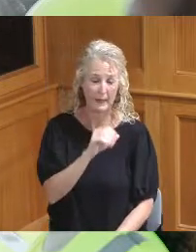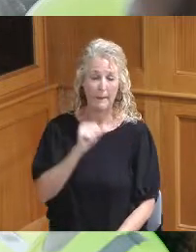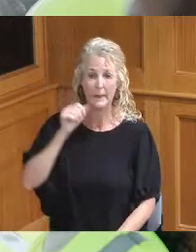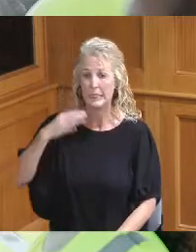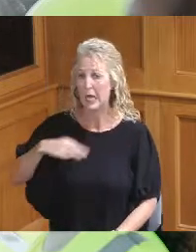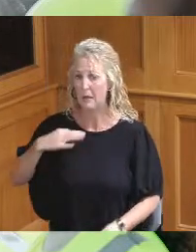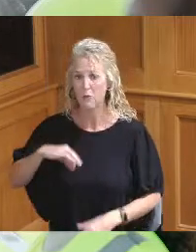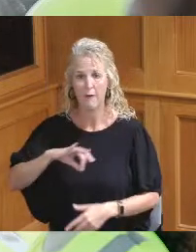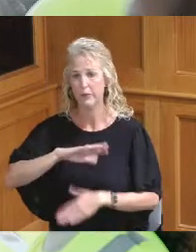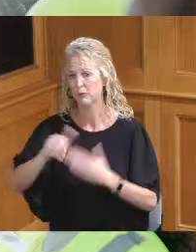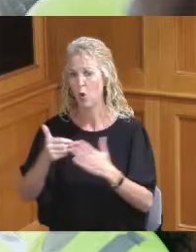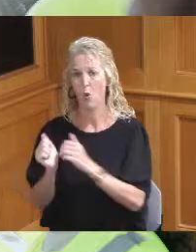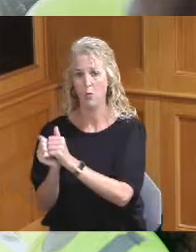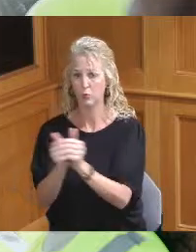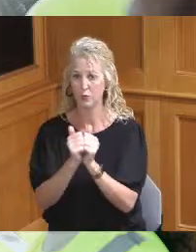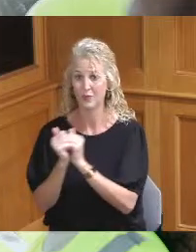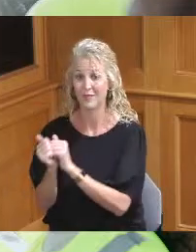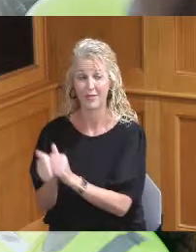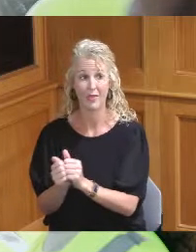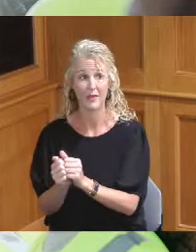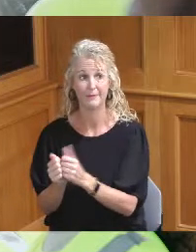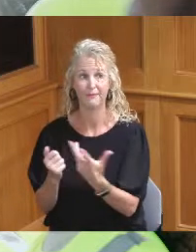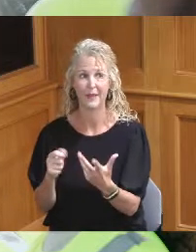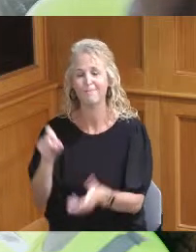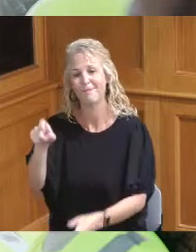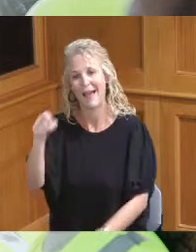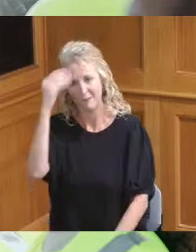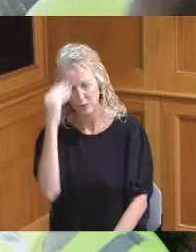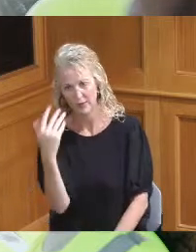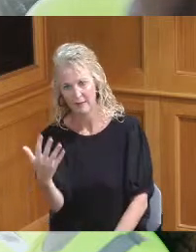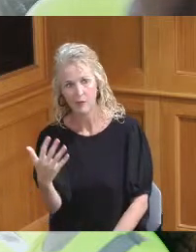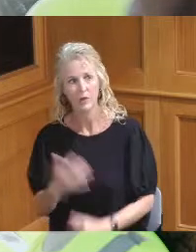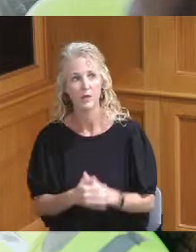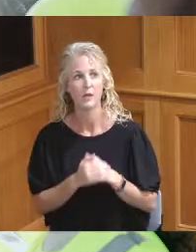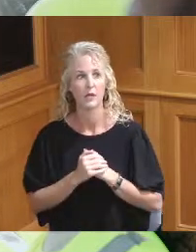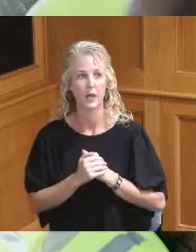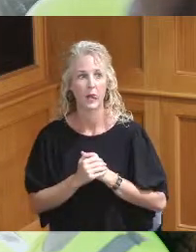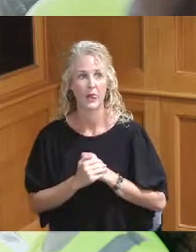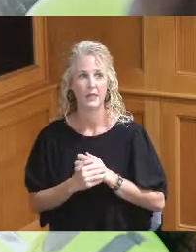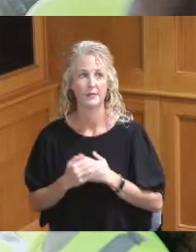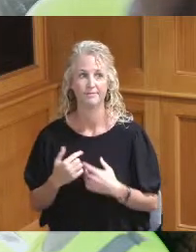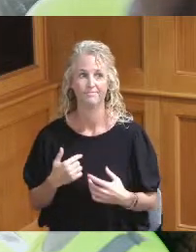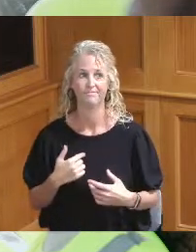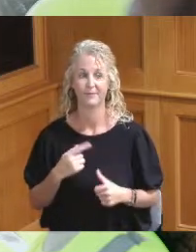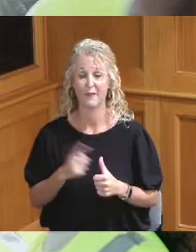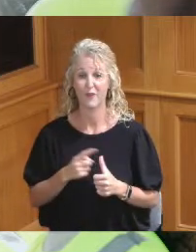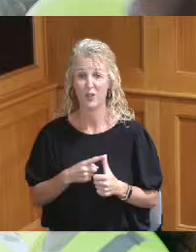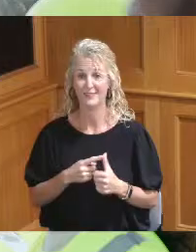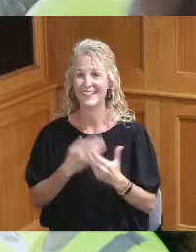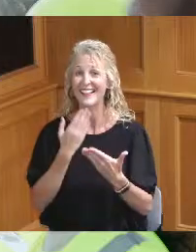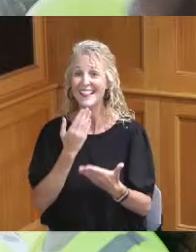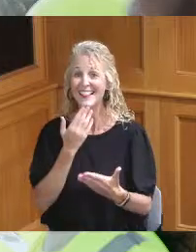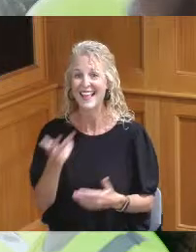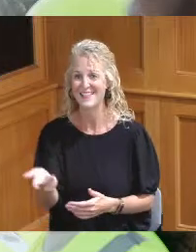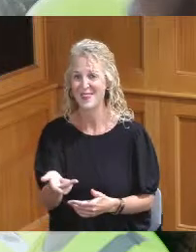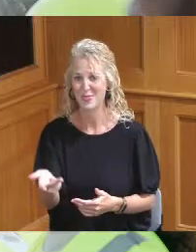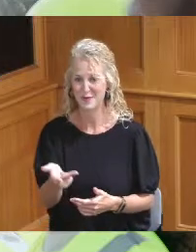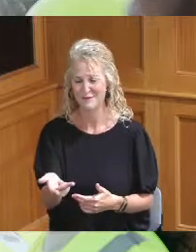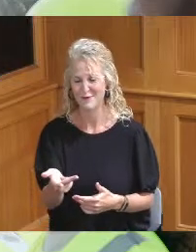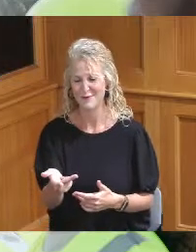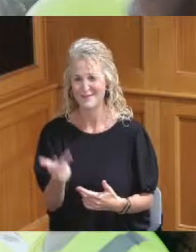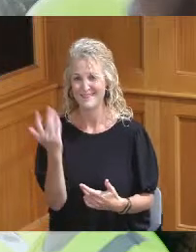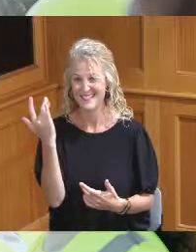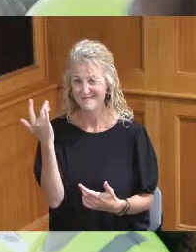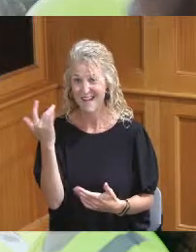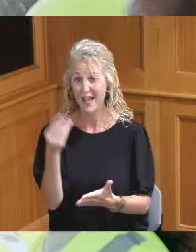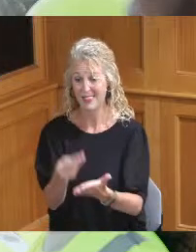critically important. It would be remiss if I wouldn't say that I want to thank the county for the